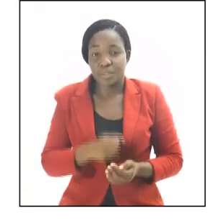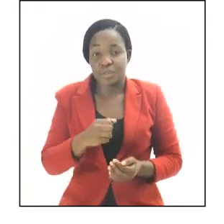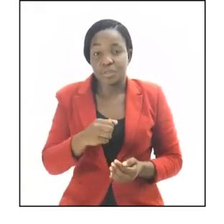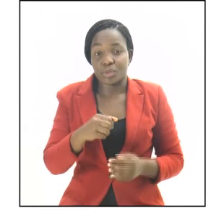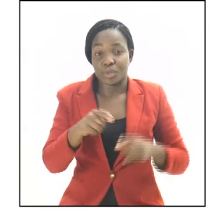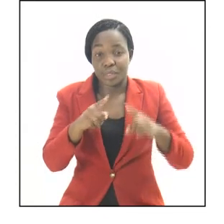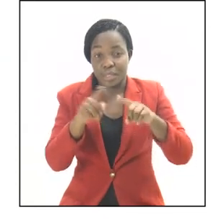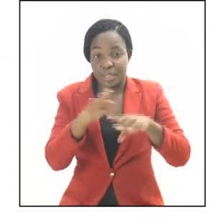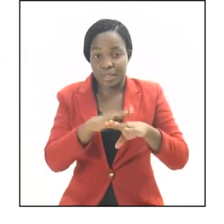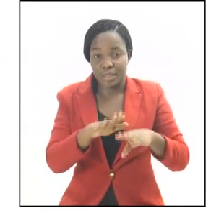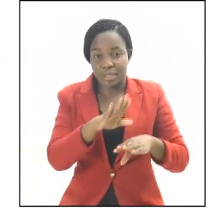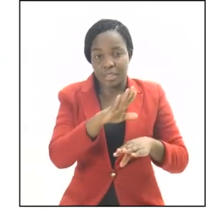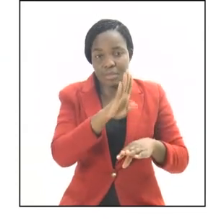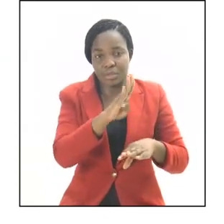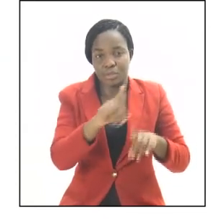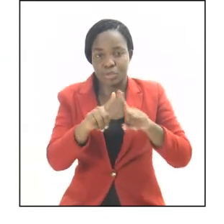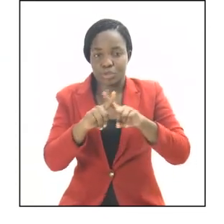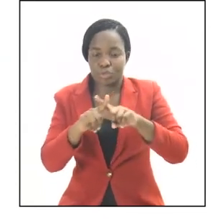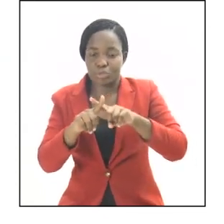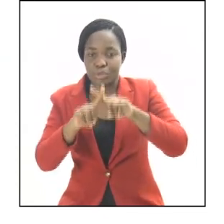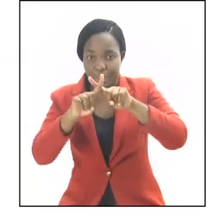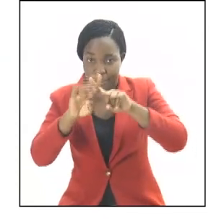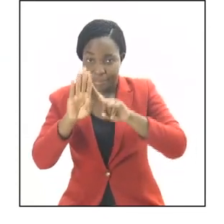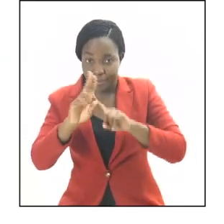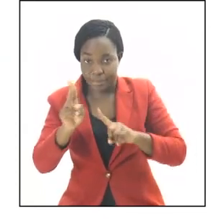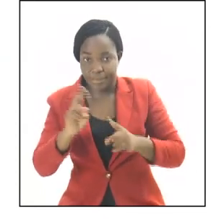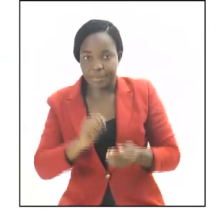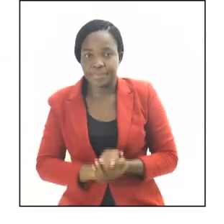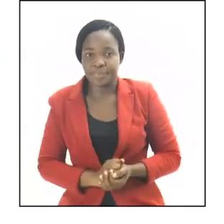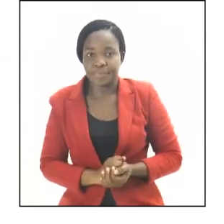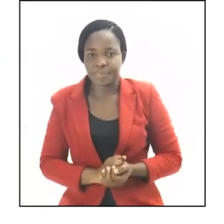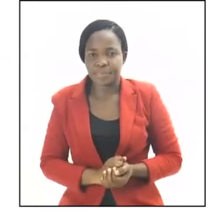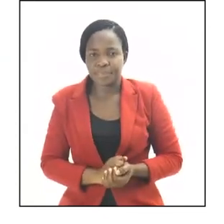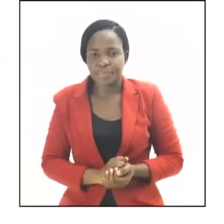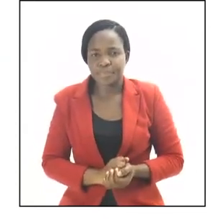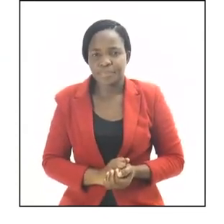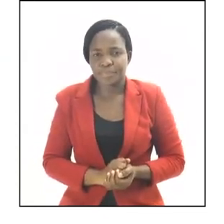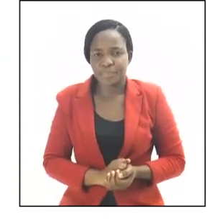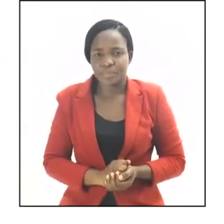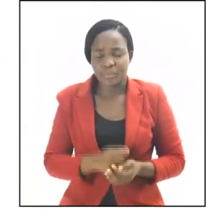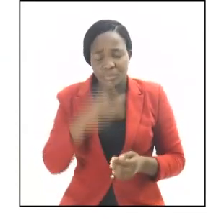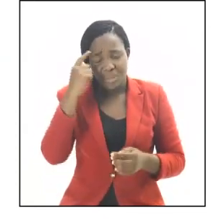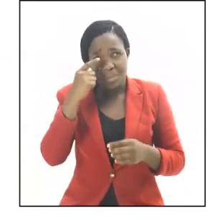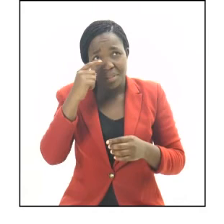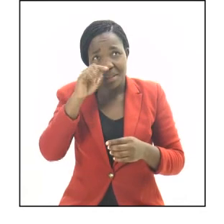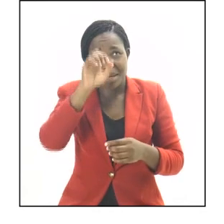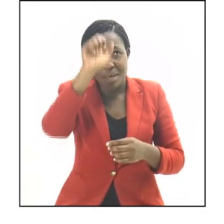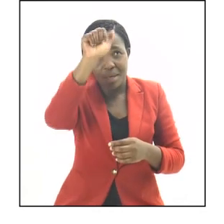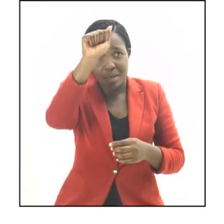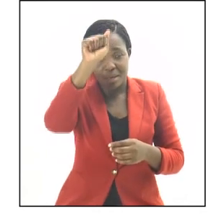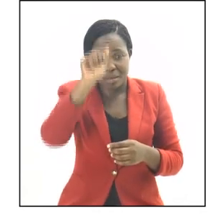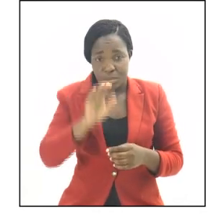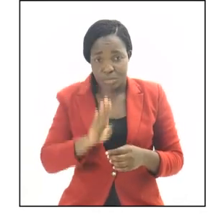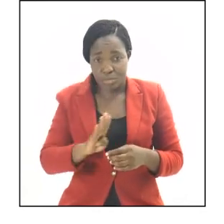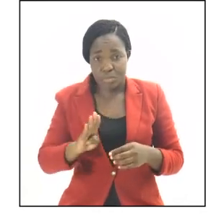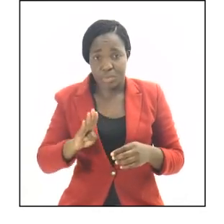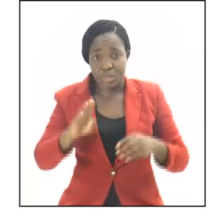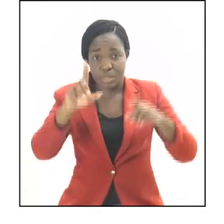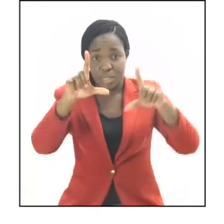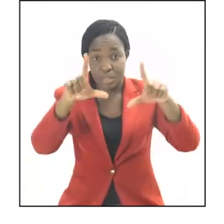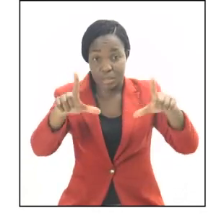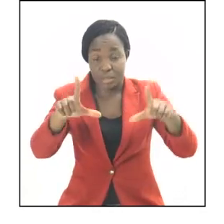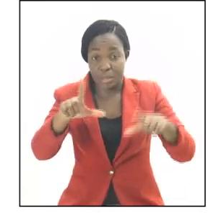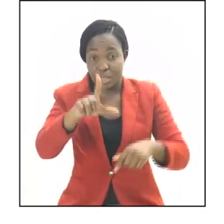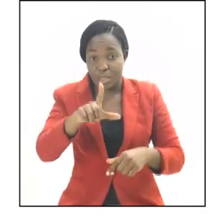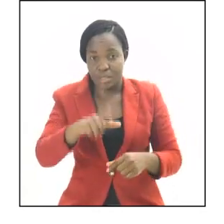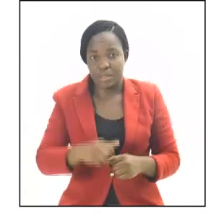height. The area of the trapezium assumes that A and B are the lengths of the